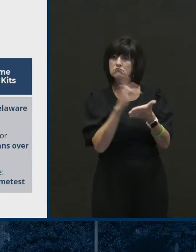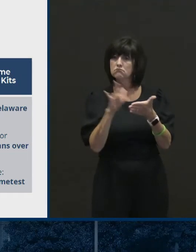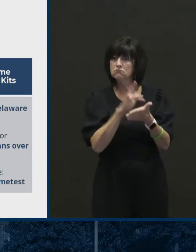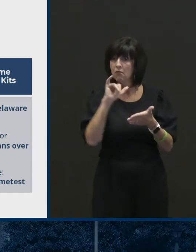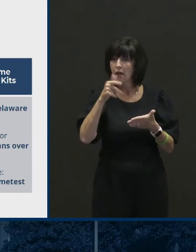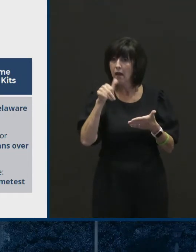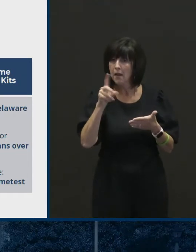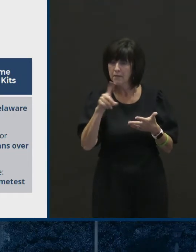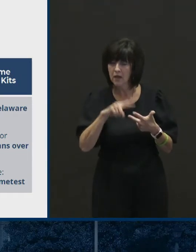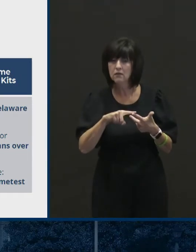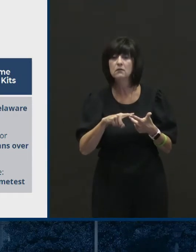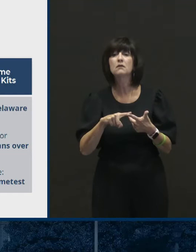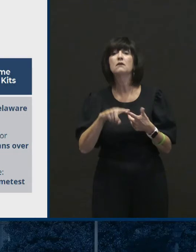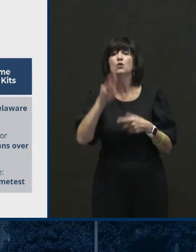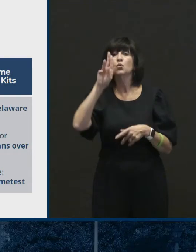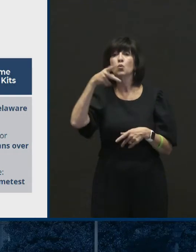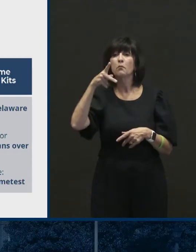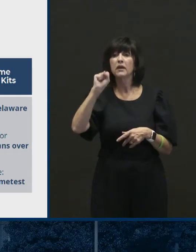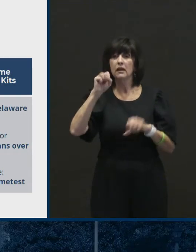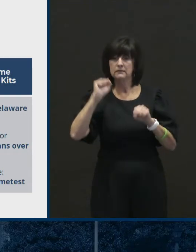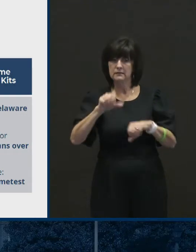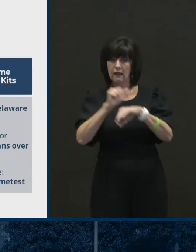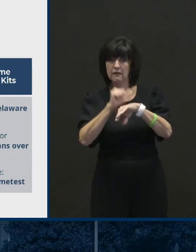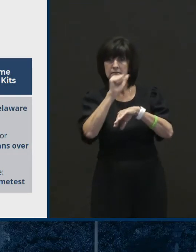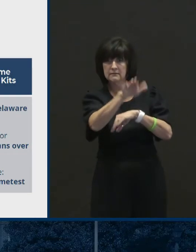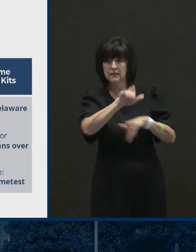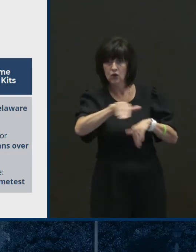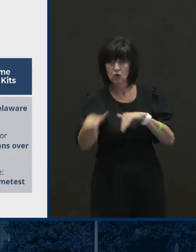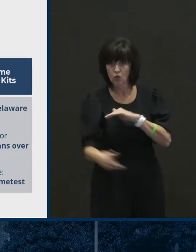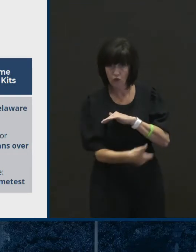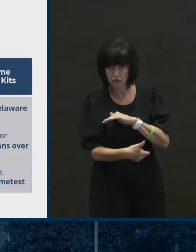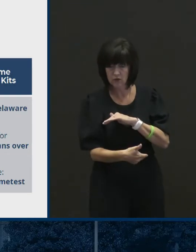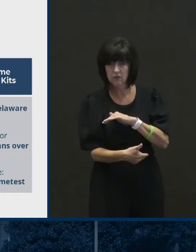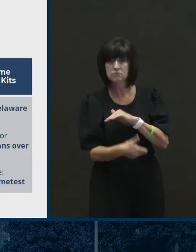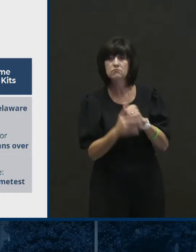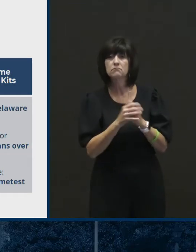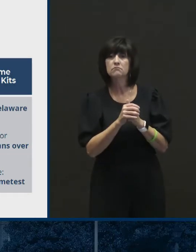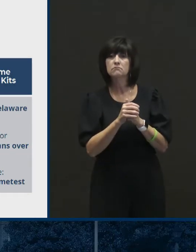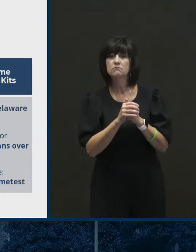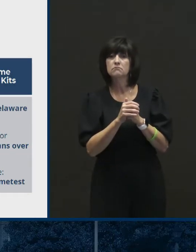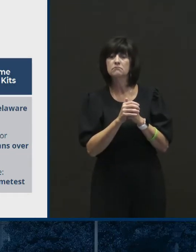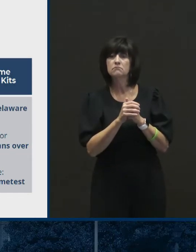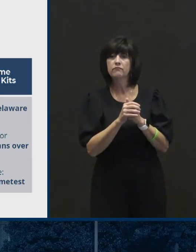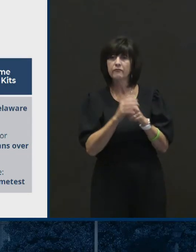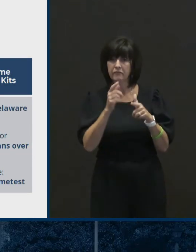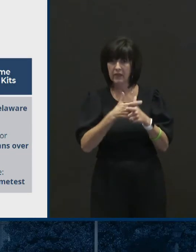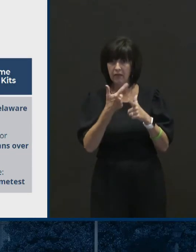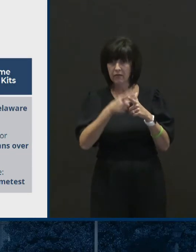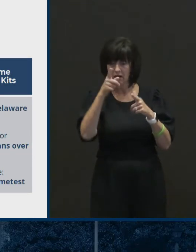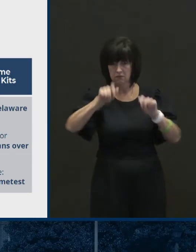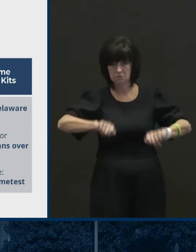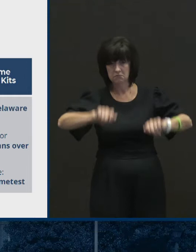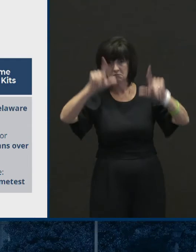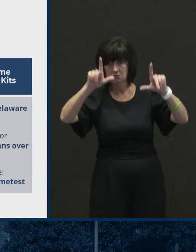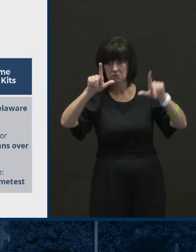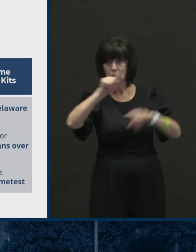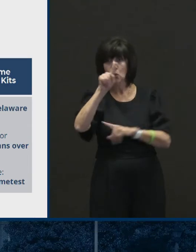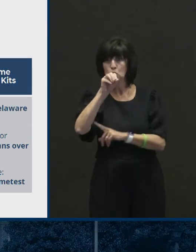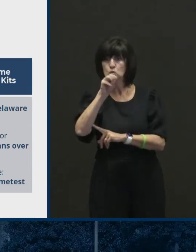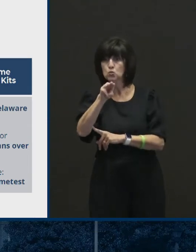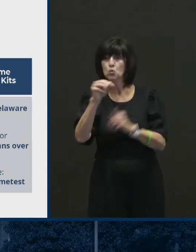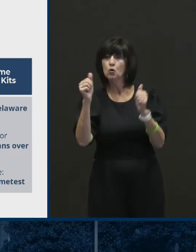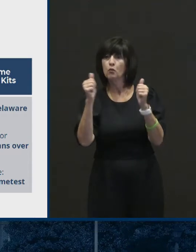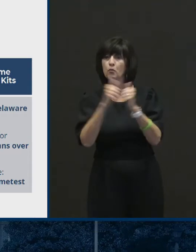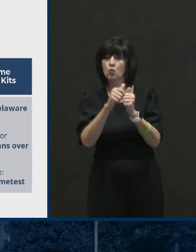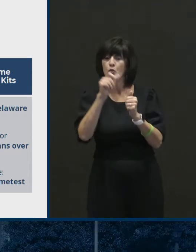you overnight. You do it with a medical provider over a Zoom session, drop it back in a UPS